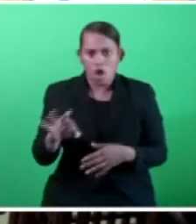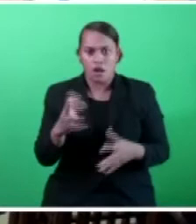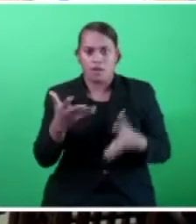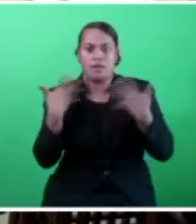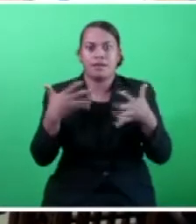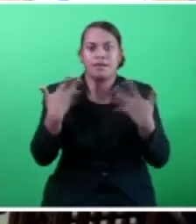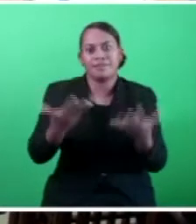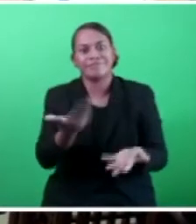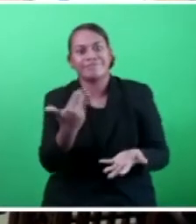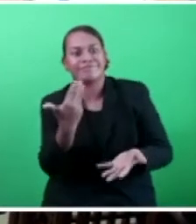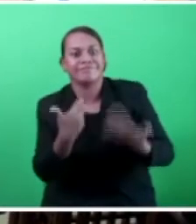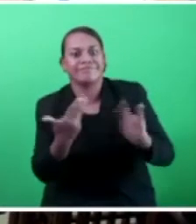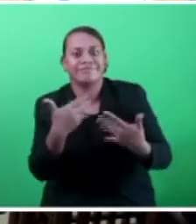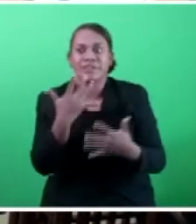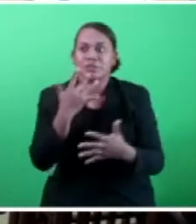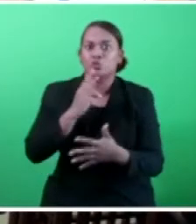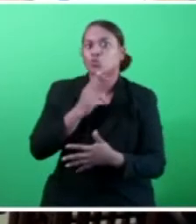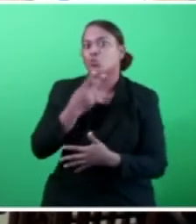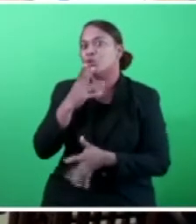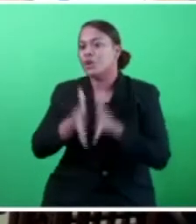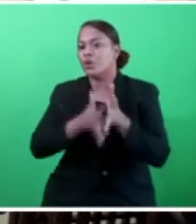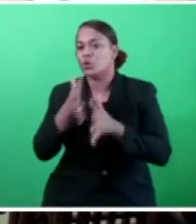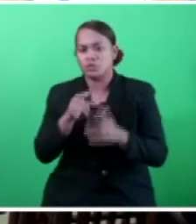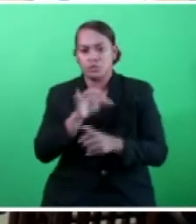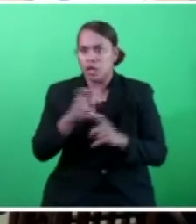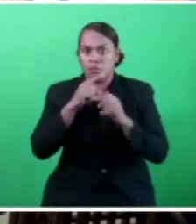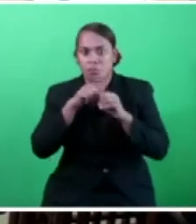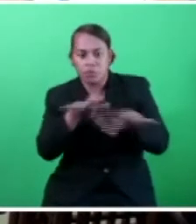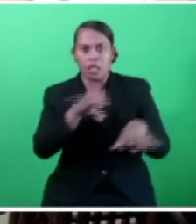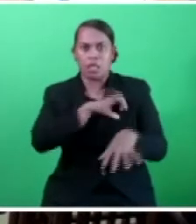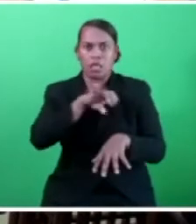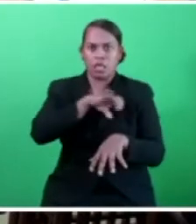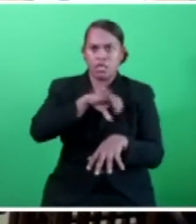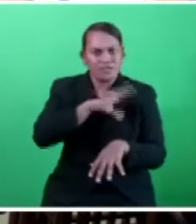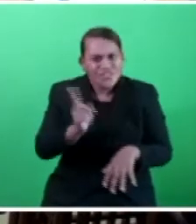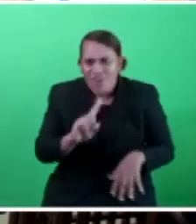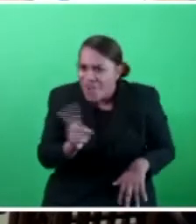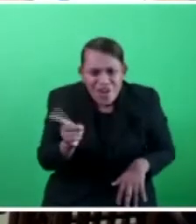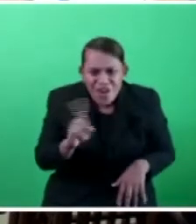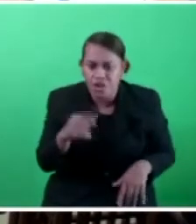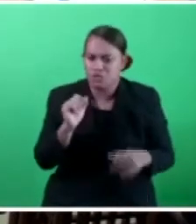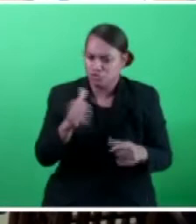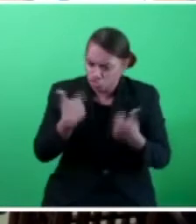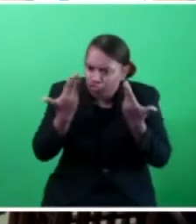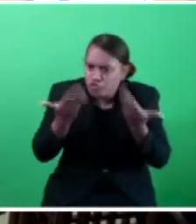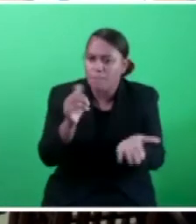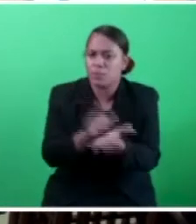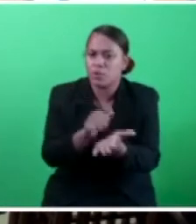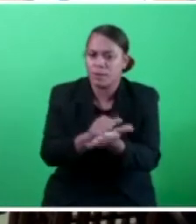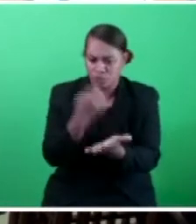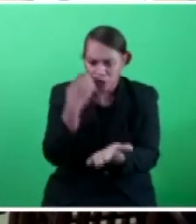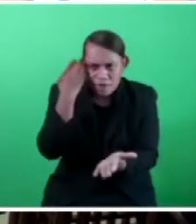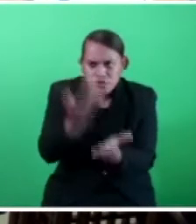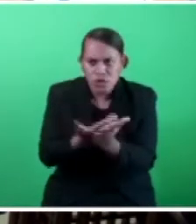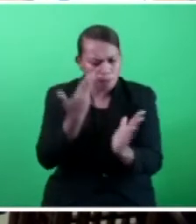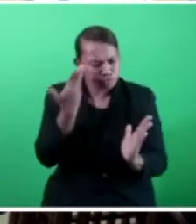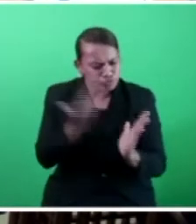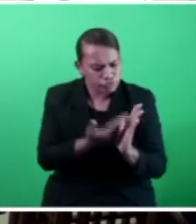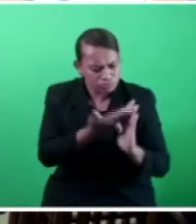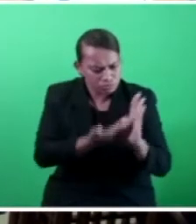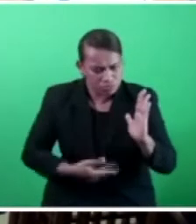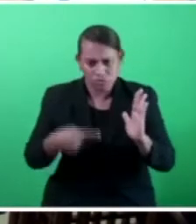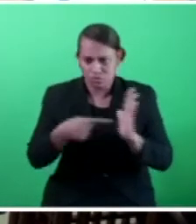the facts and they provide our people with responsible guidance. By undermining the vital work